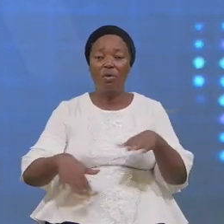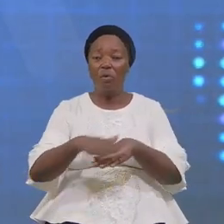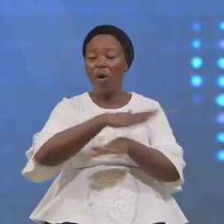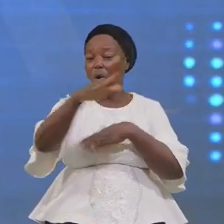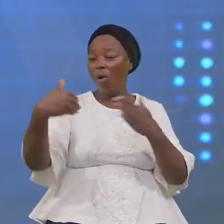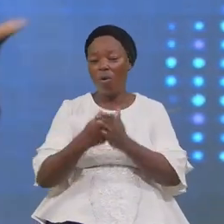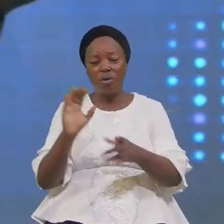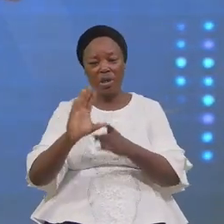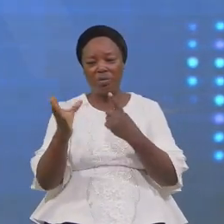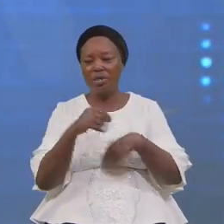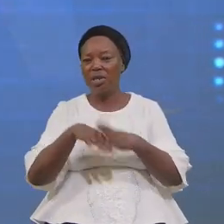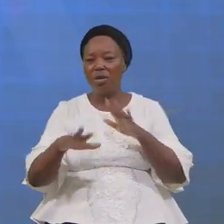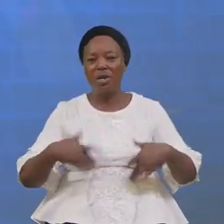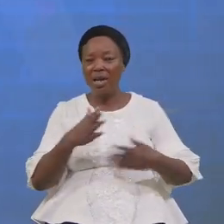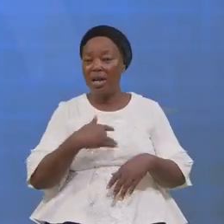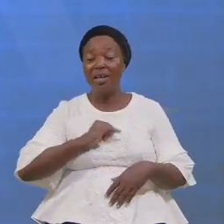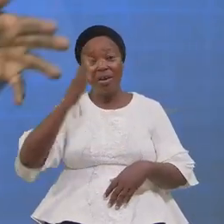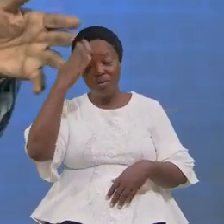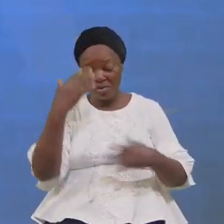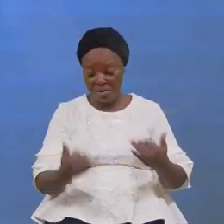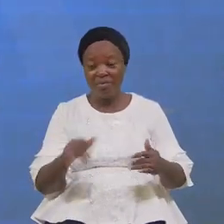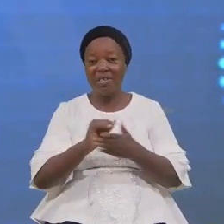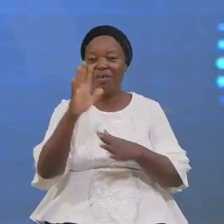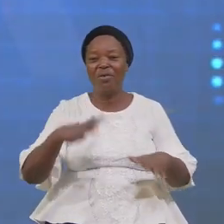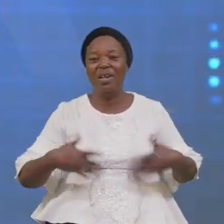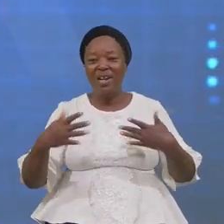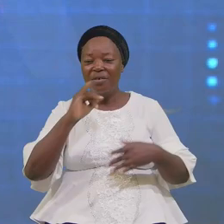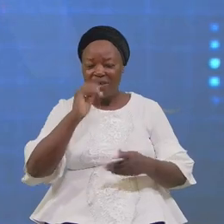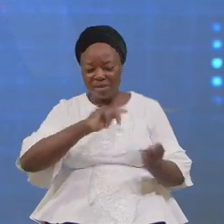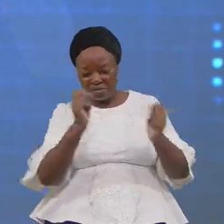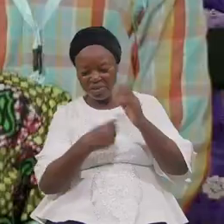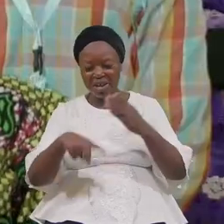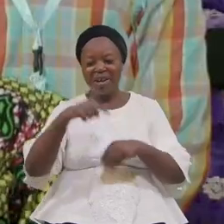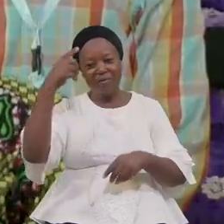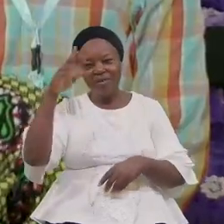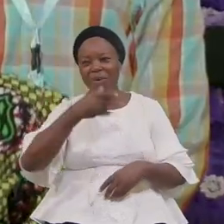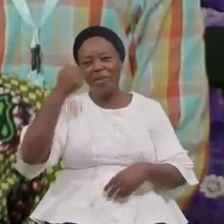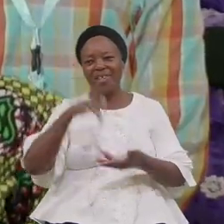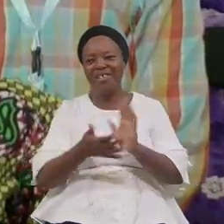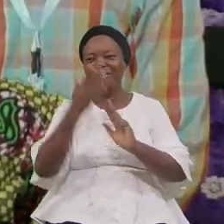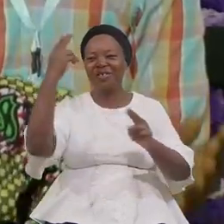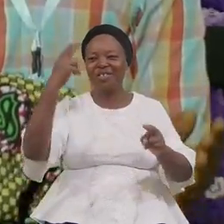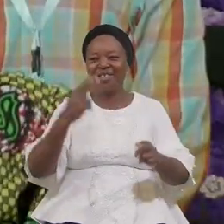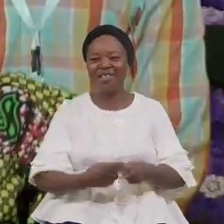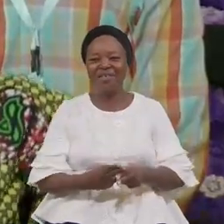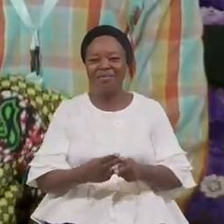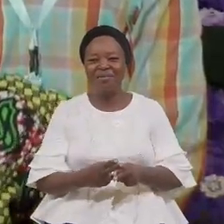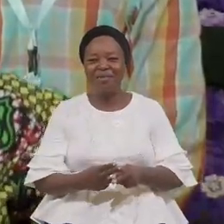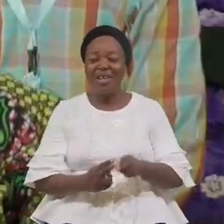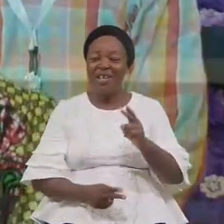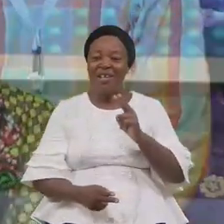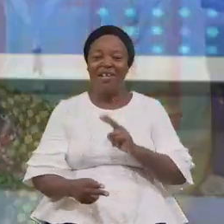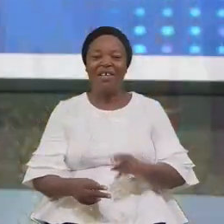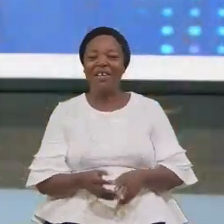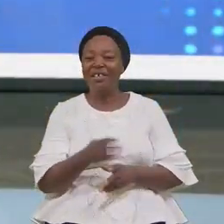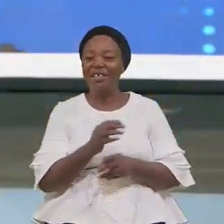your life. And I know already your life is turning around for the better. He is the